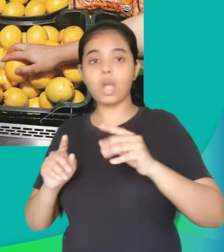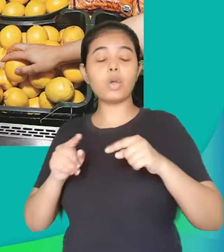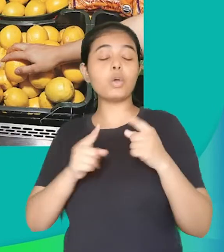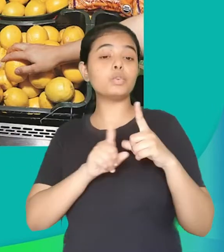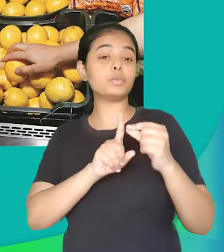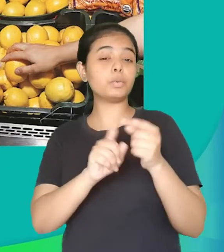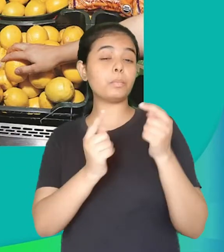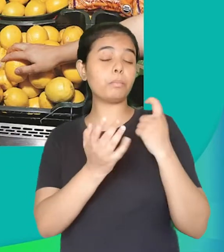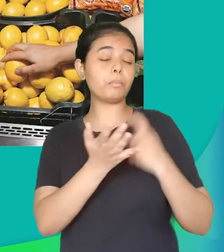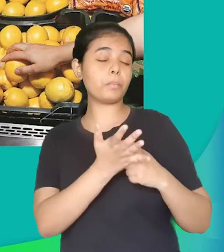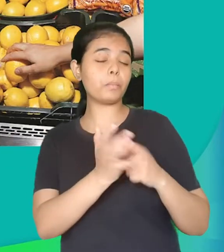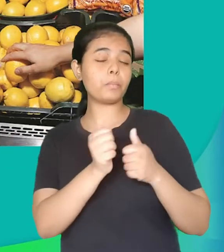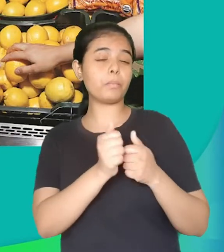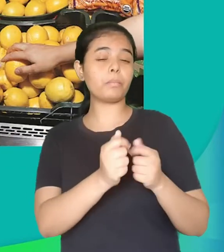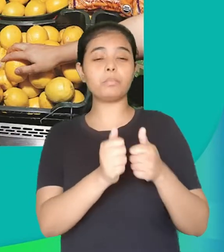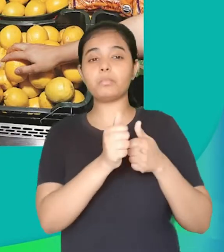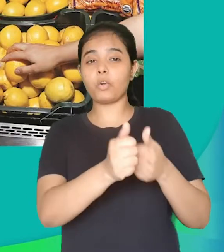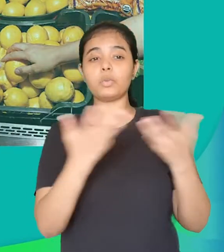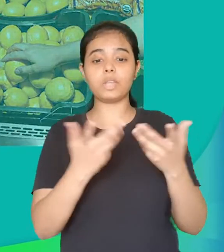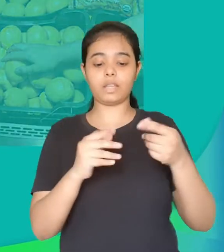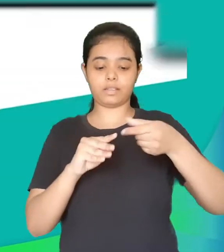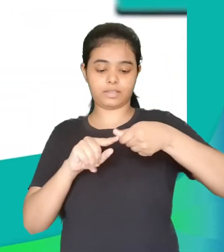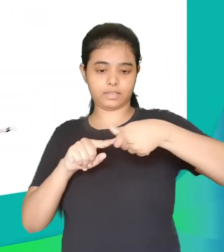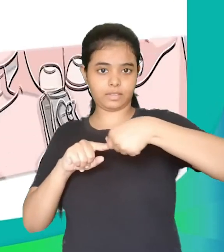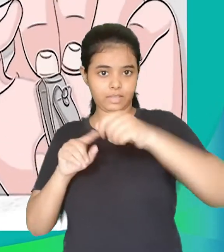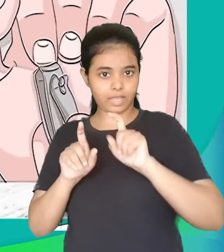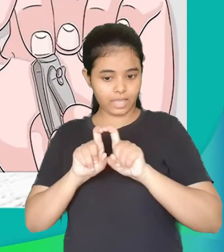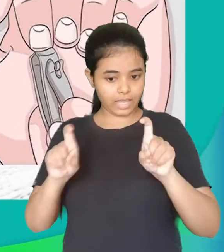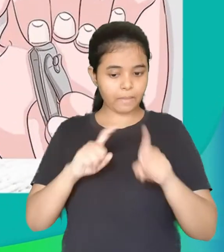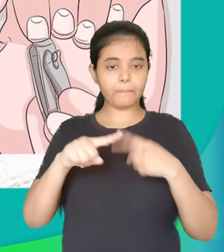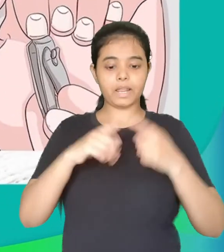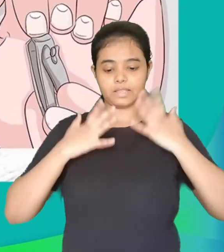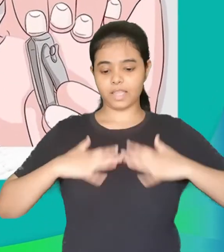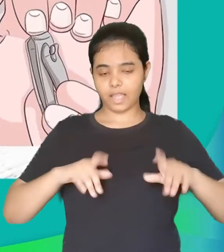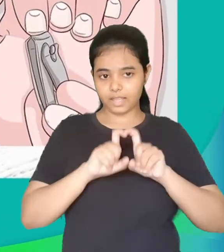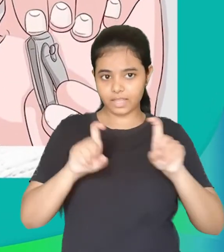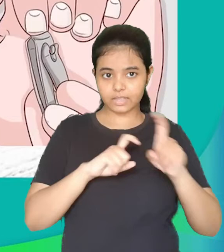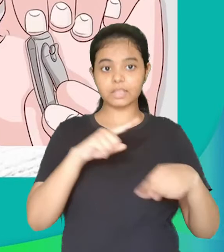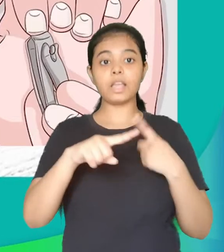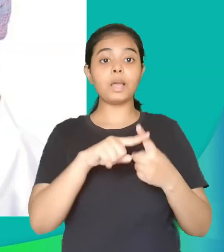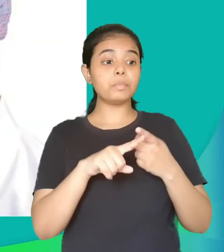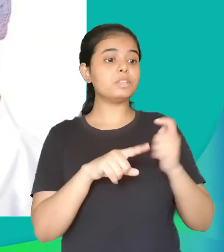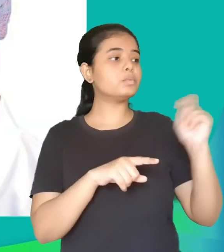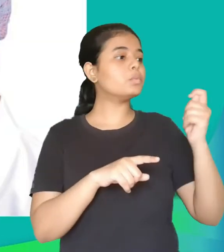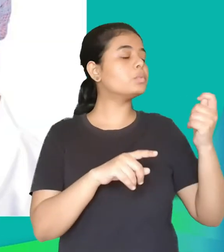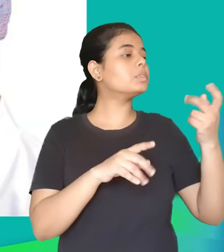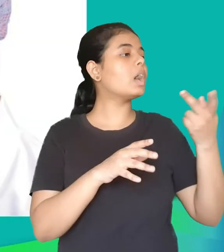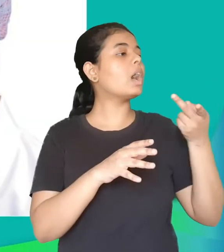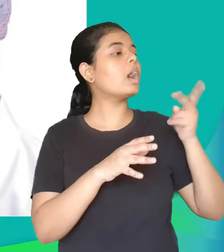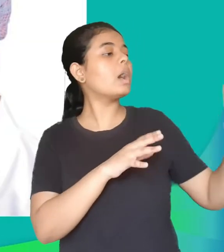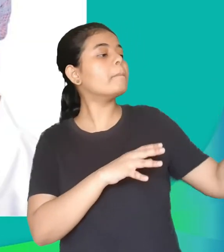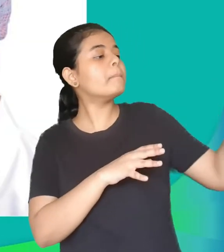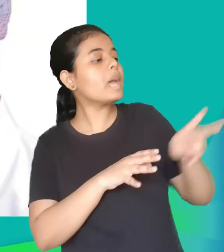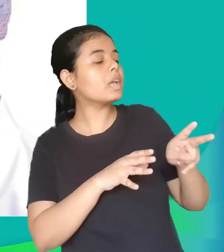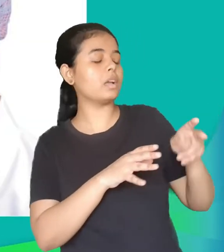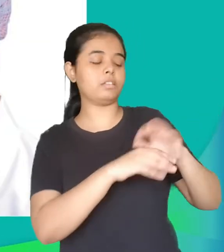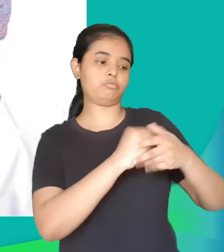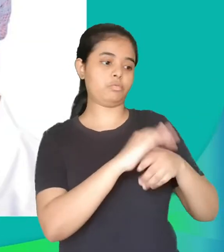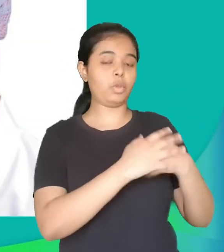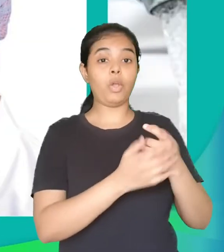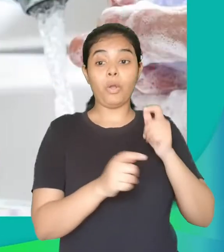and come in direct contact with food shall keep their fingernails trimmed and wear clean outer